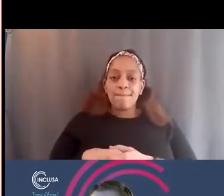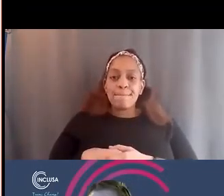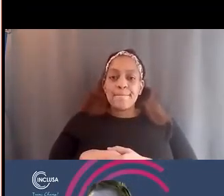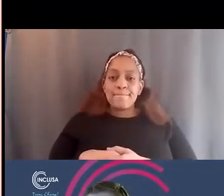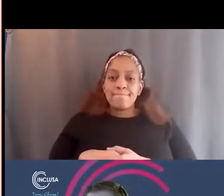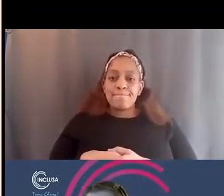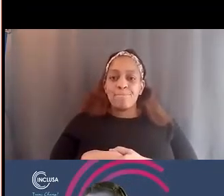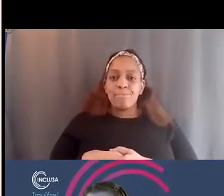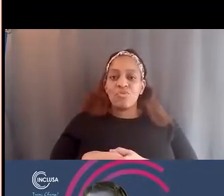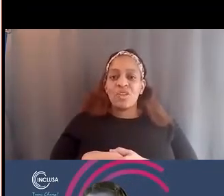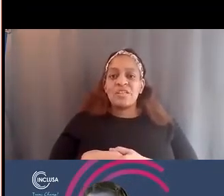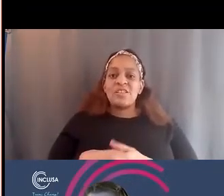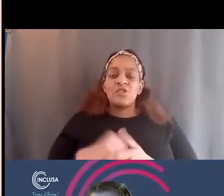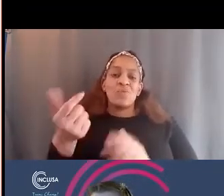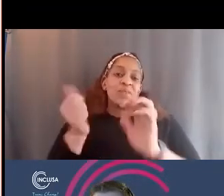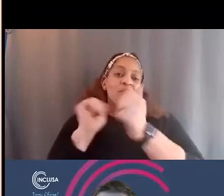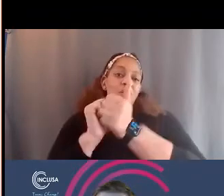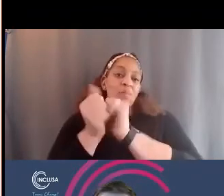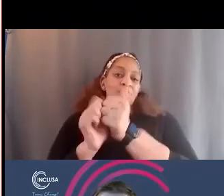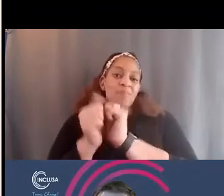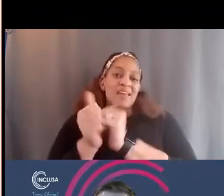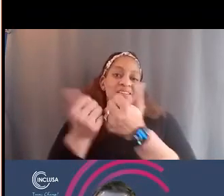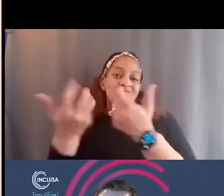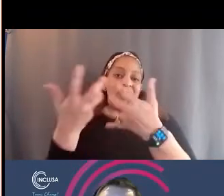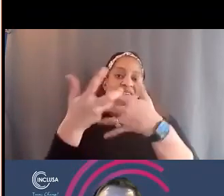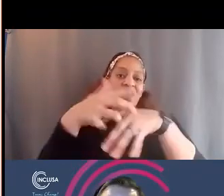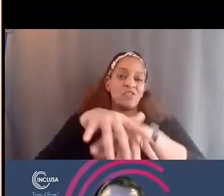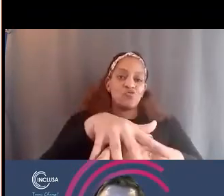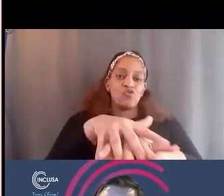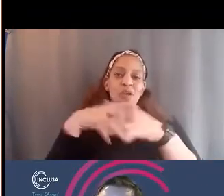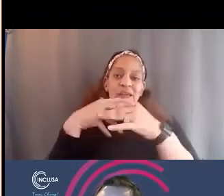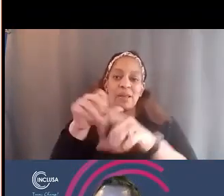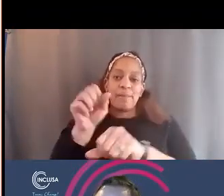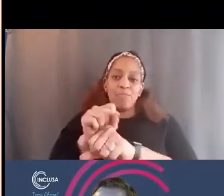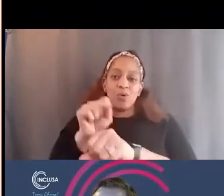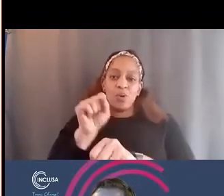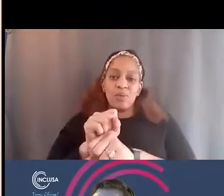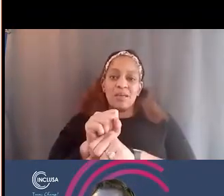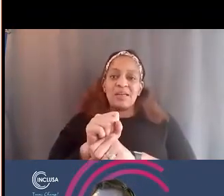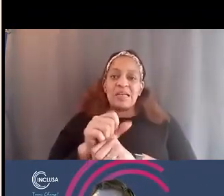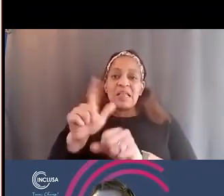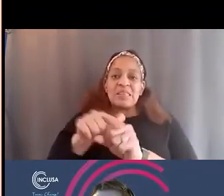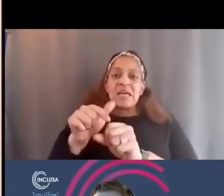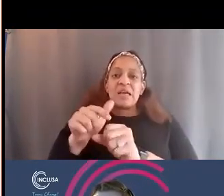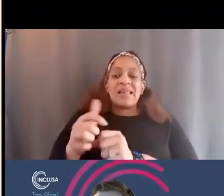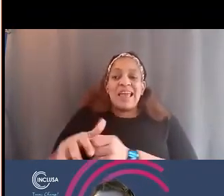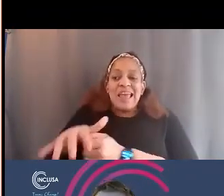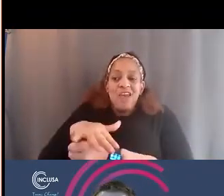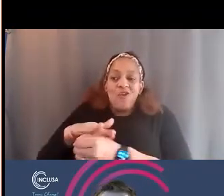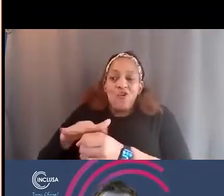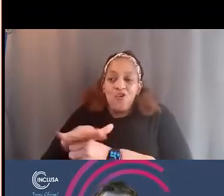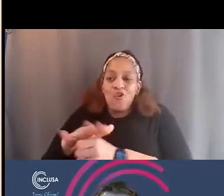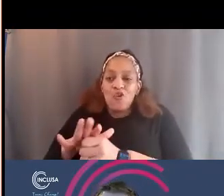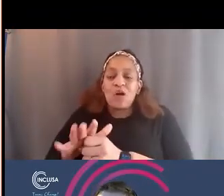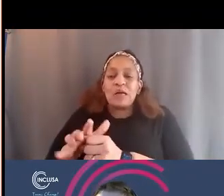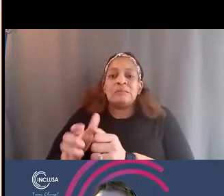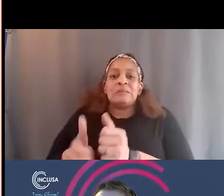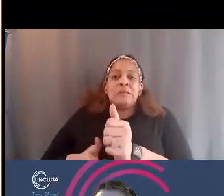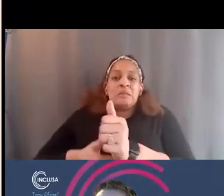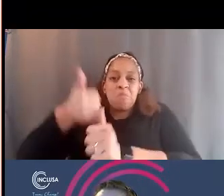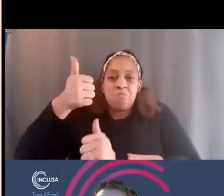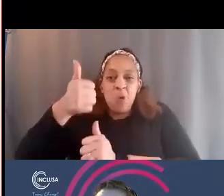in competitive integrated employment. And again, those are in the most extreme rural counties, not in the Madison-Milwaukee